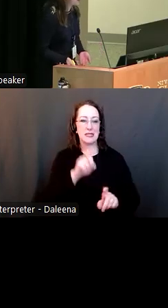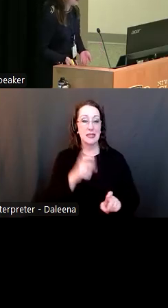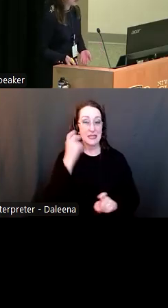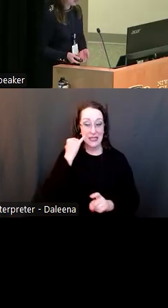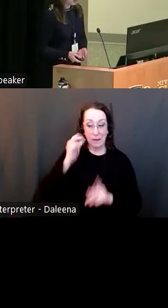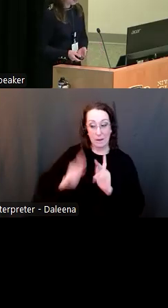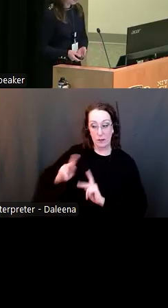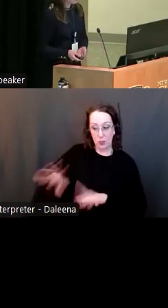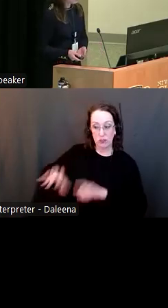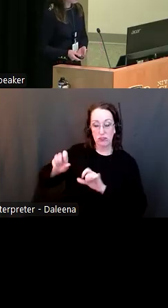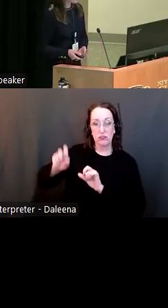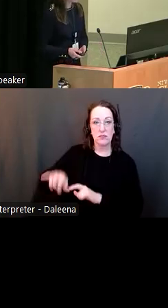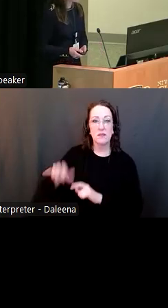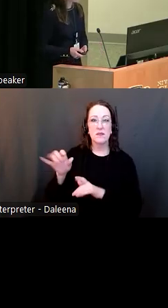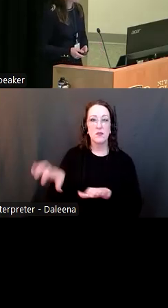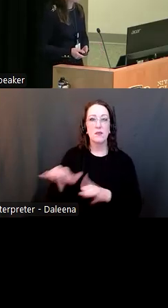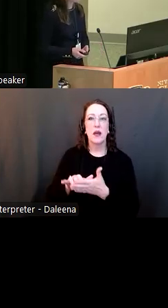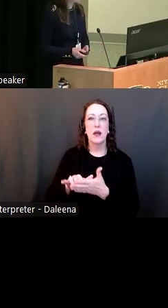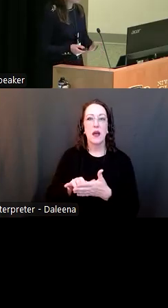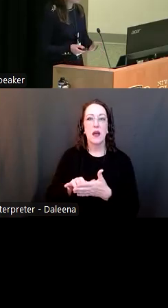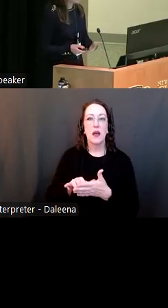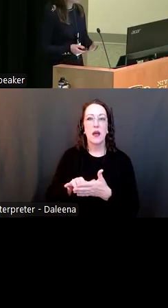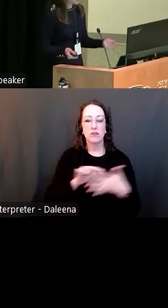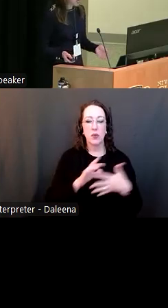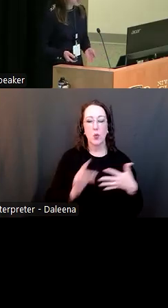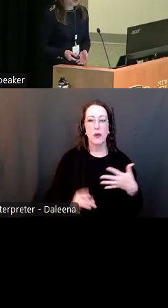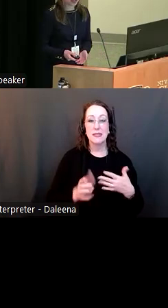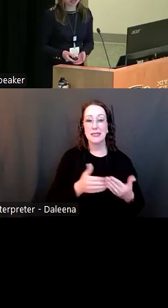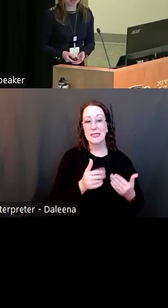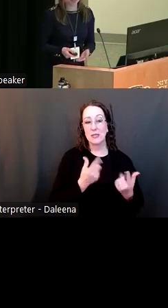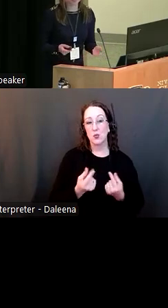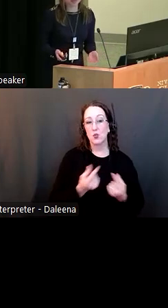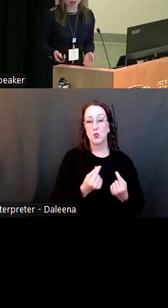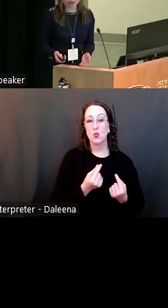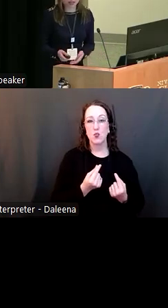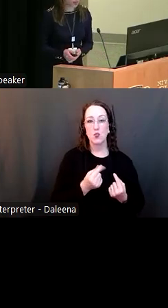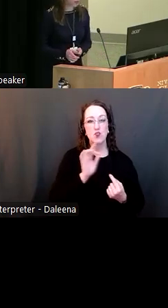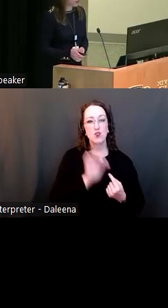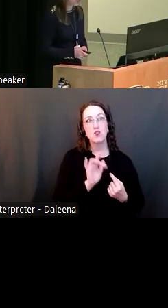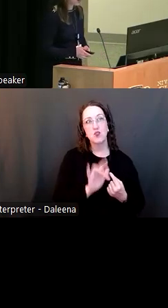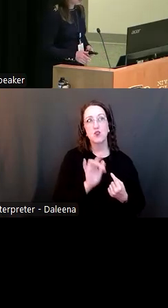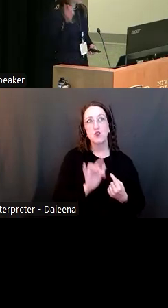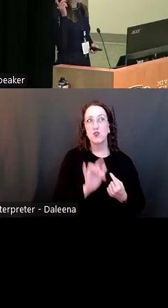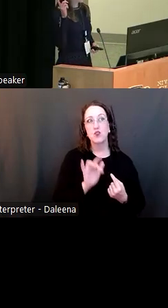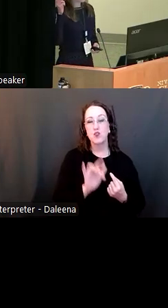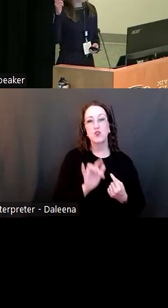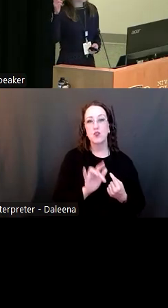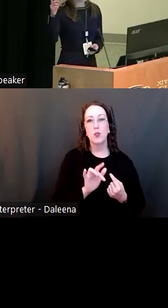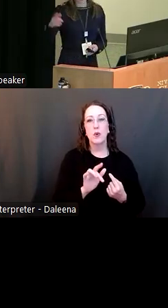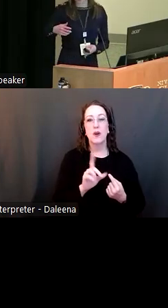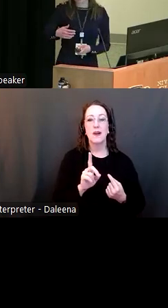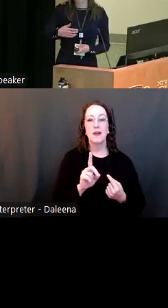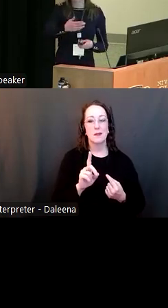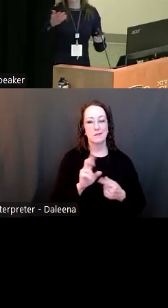it. They get a choice between an easy task where they make a certain number of button presses with their dominant index